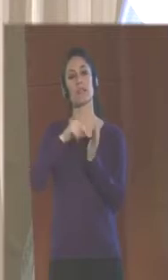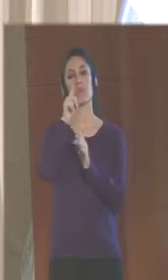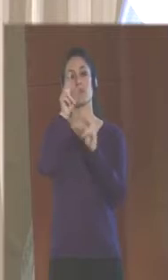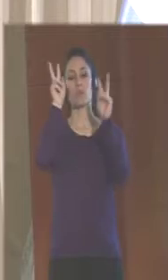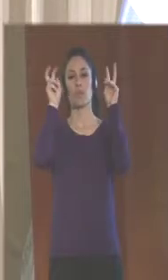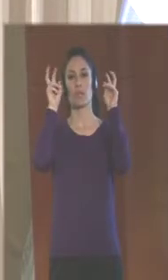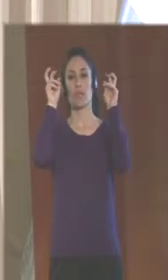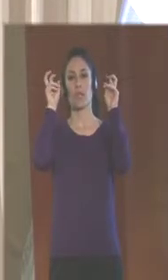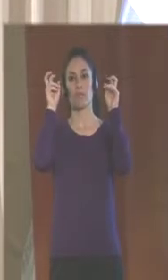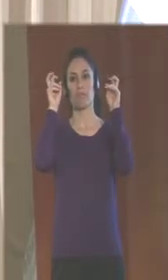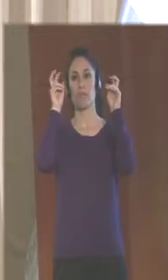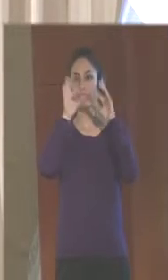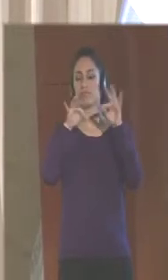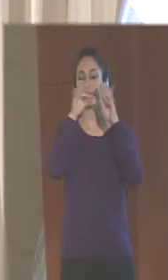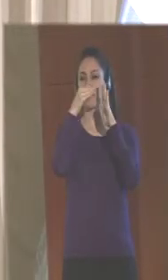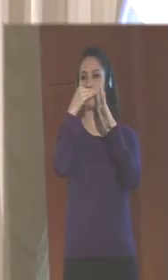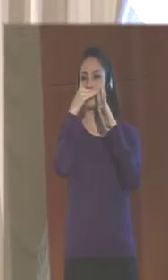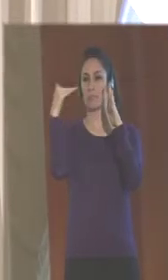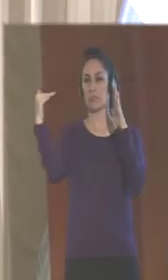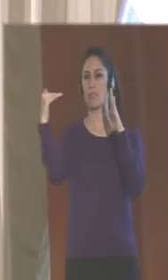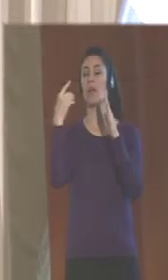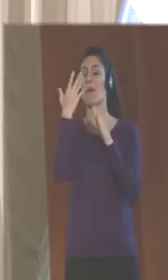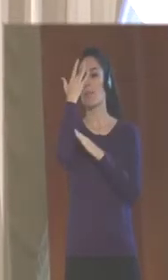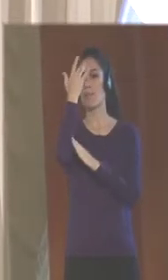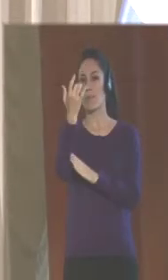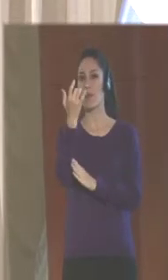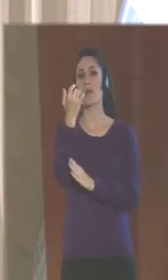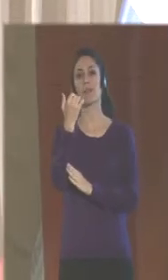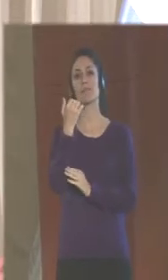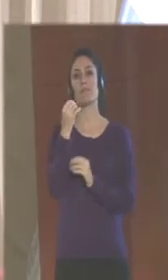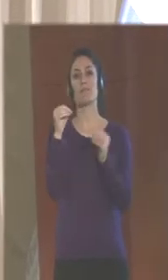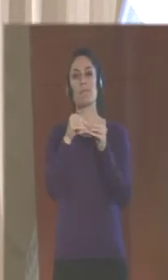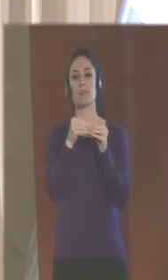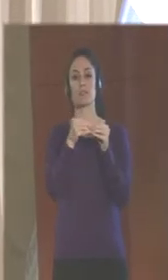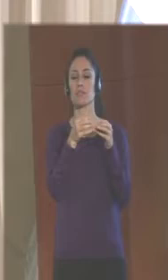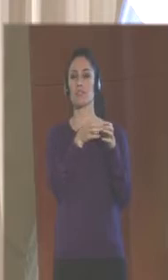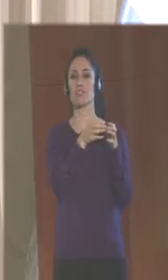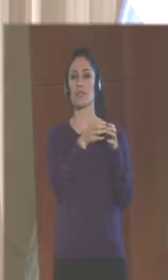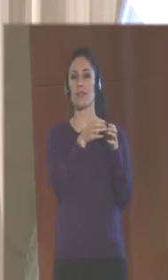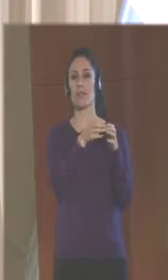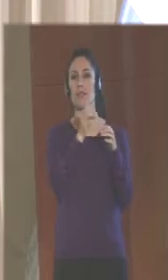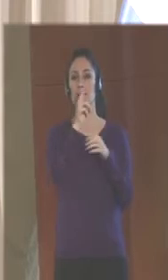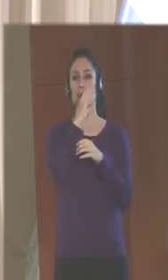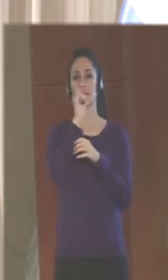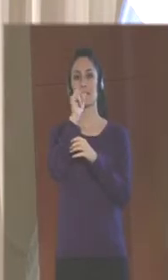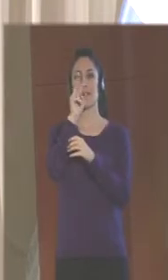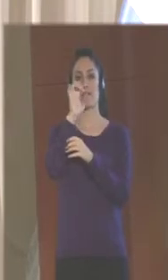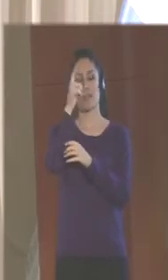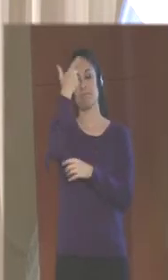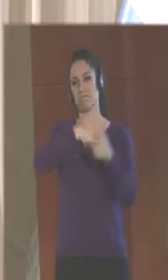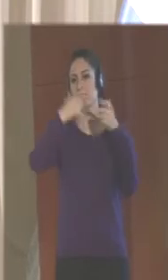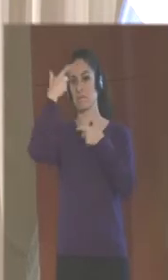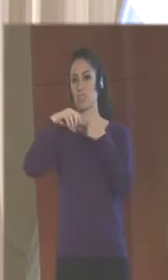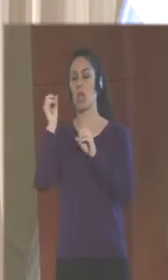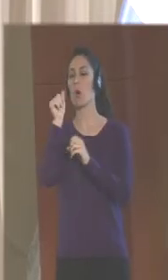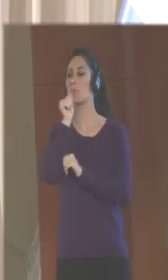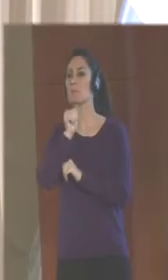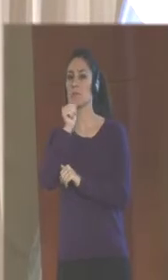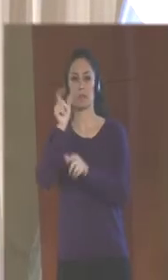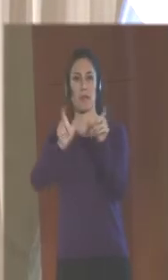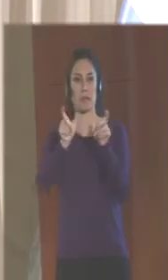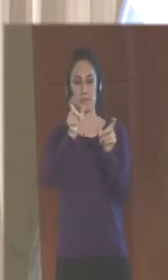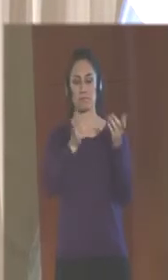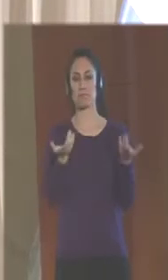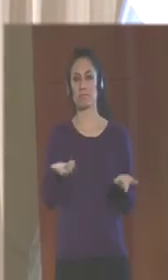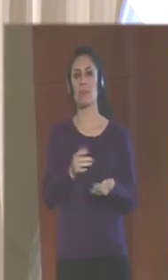the risk analysis is a cross-sectional topic that has to be analyzed by the civil society, governments, and